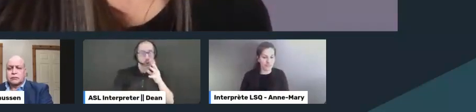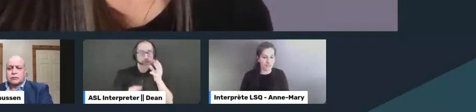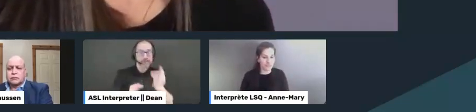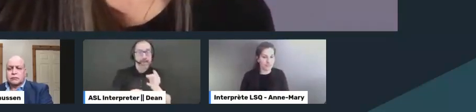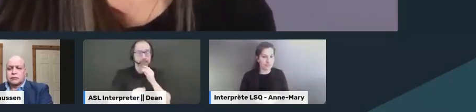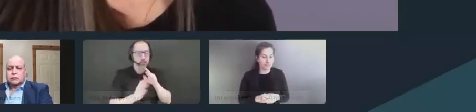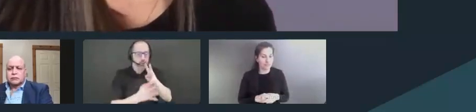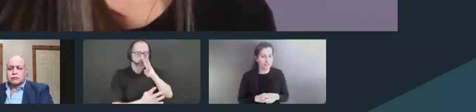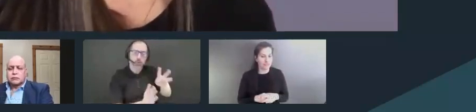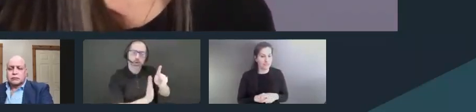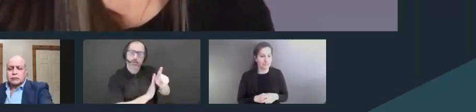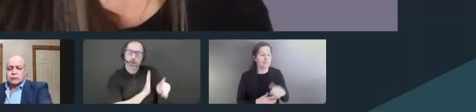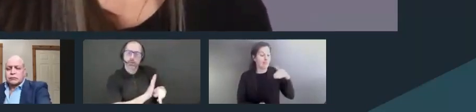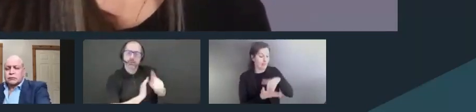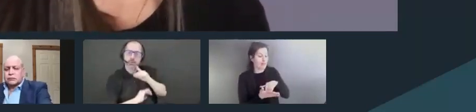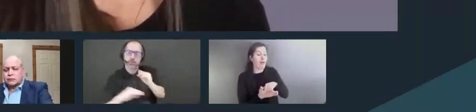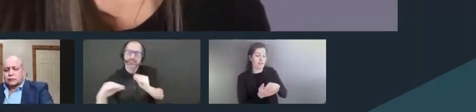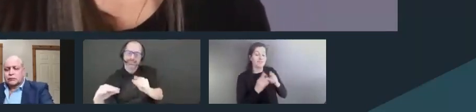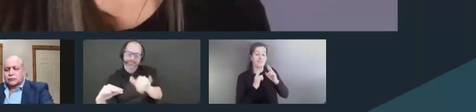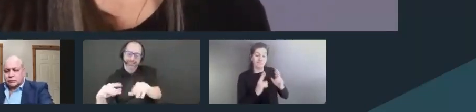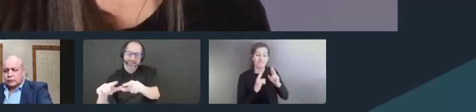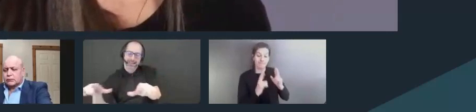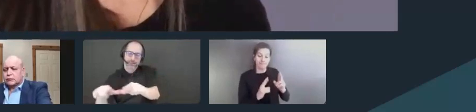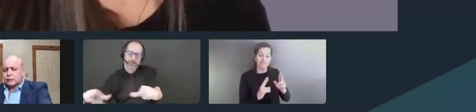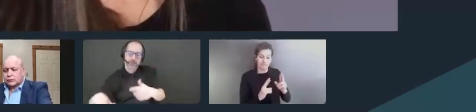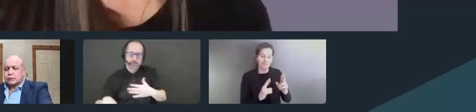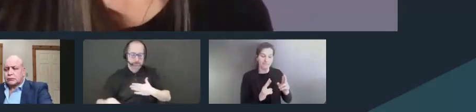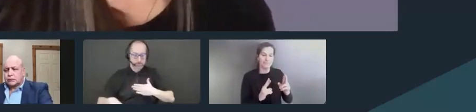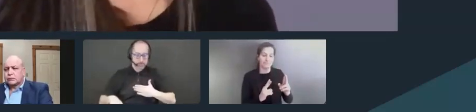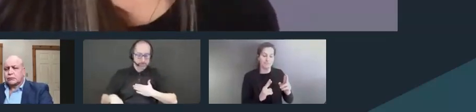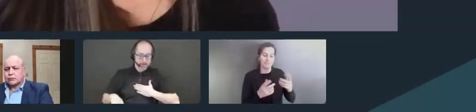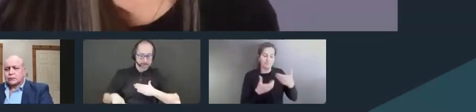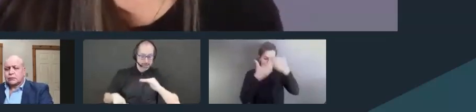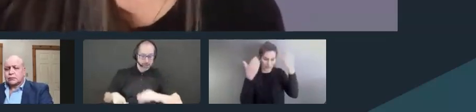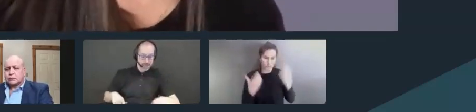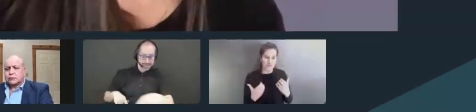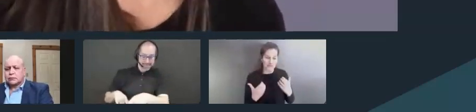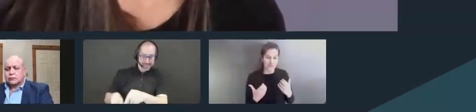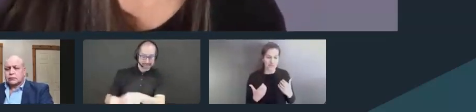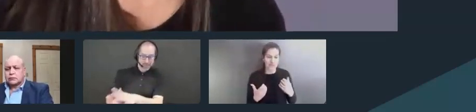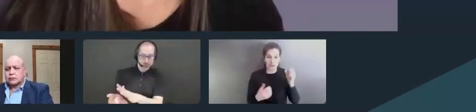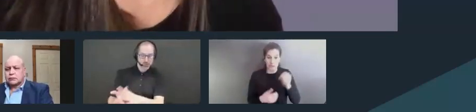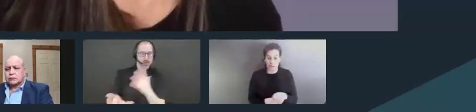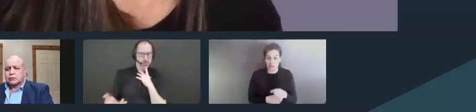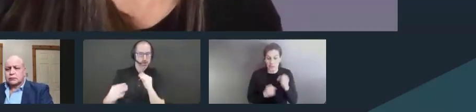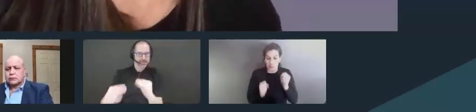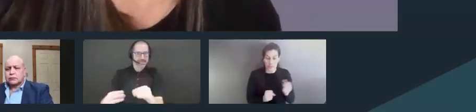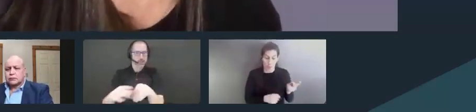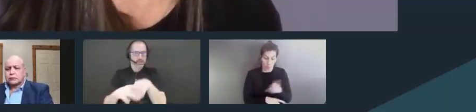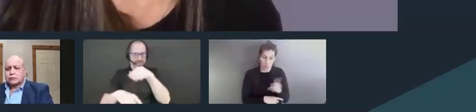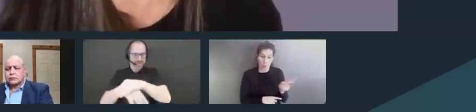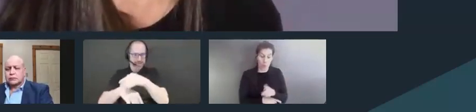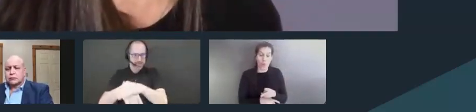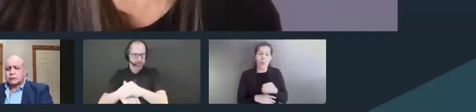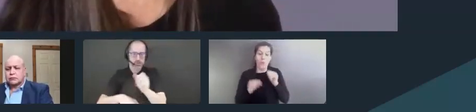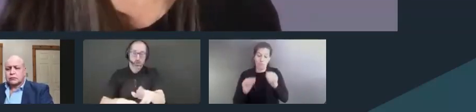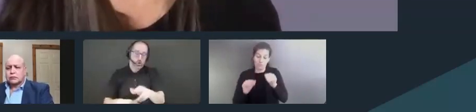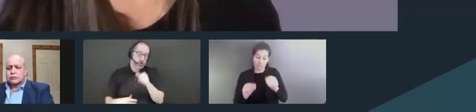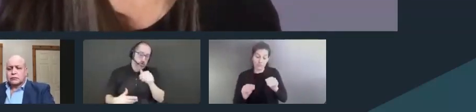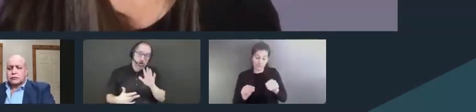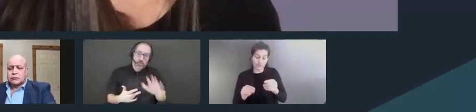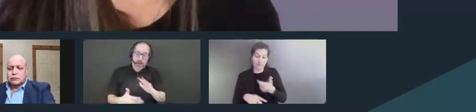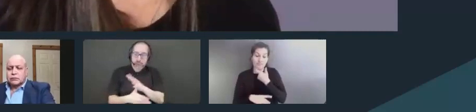policies because their kid is in the school and they want them educated in English, or because it's just not their priority,